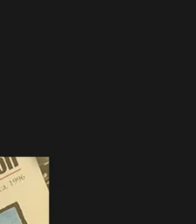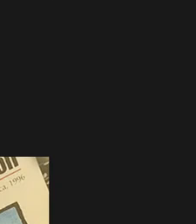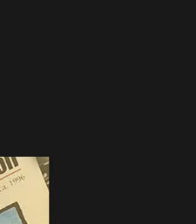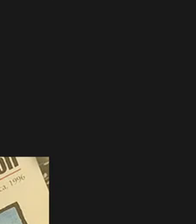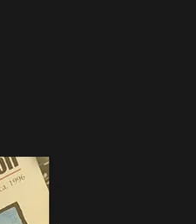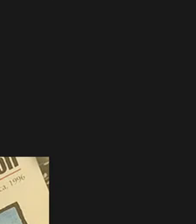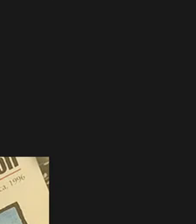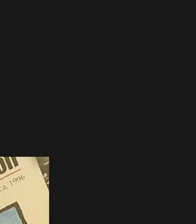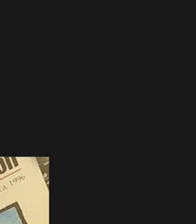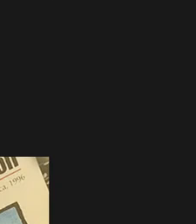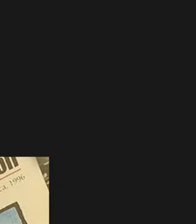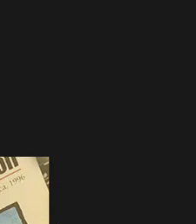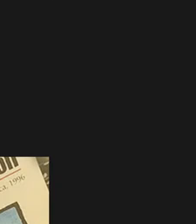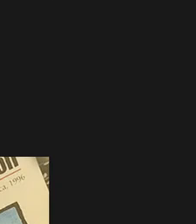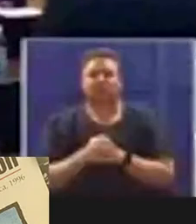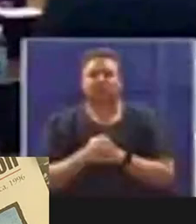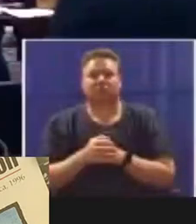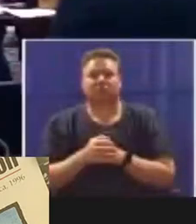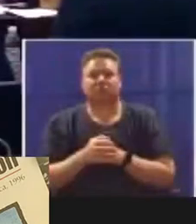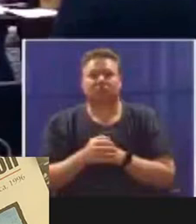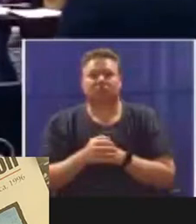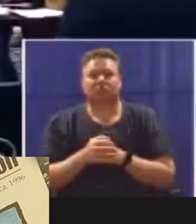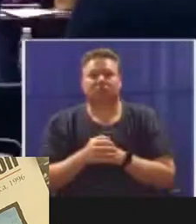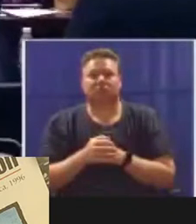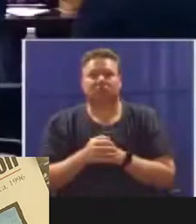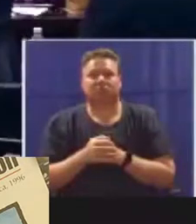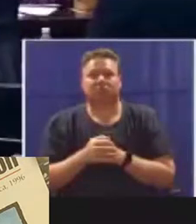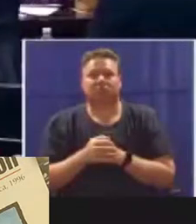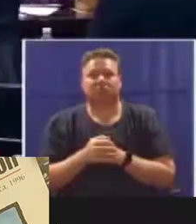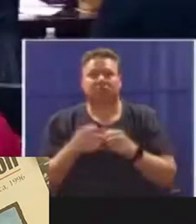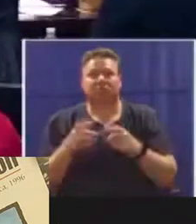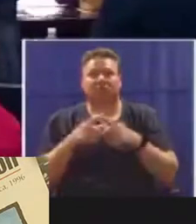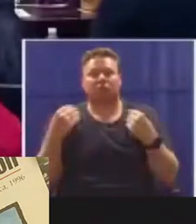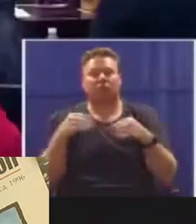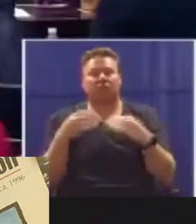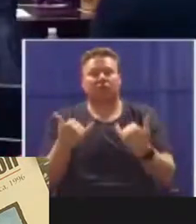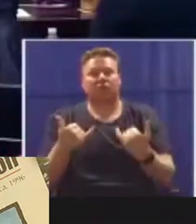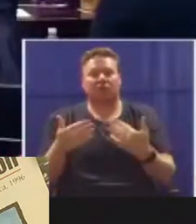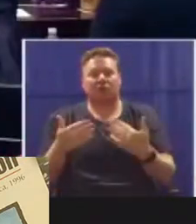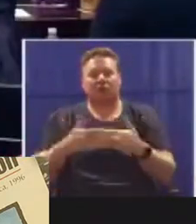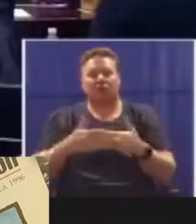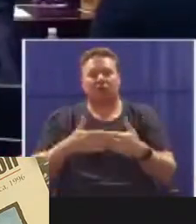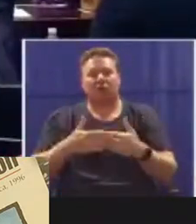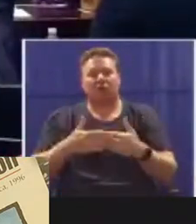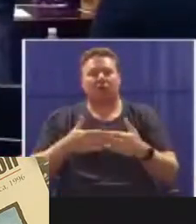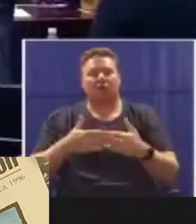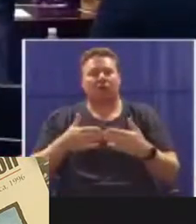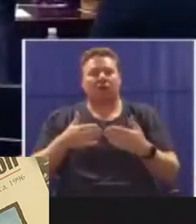That concludes the business for the day, and the House is adjourned.